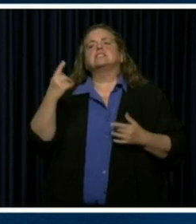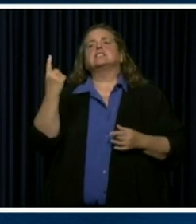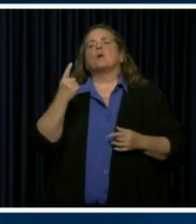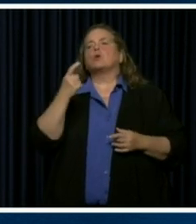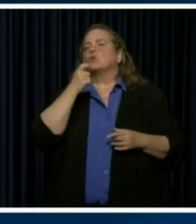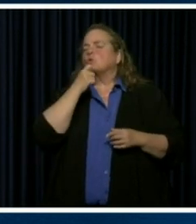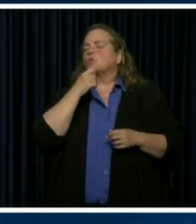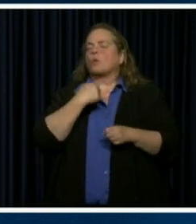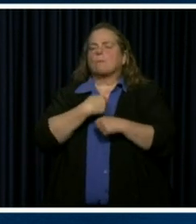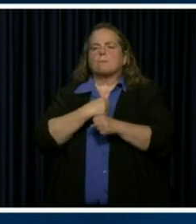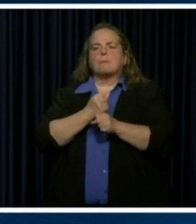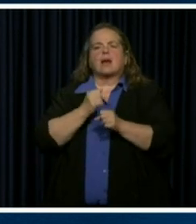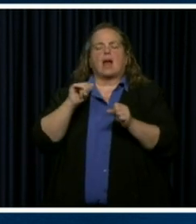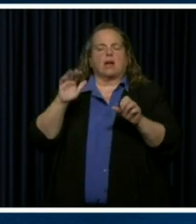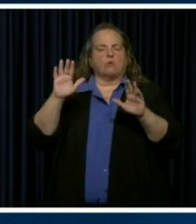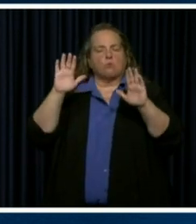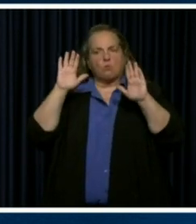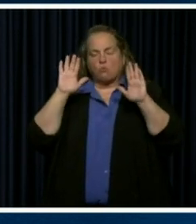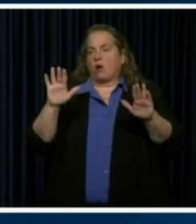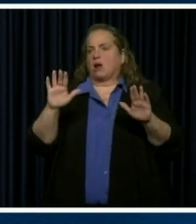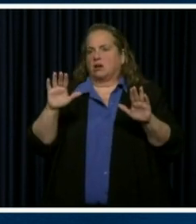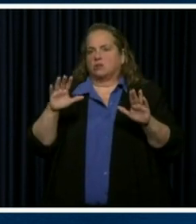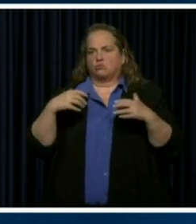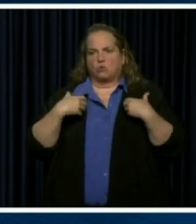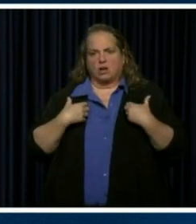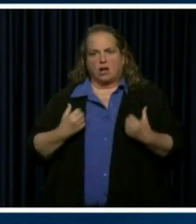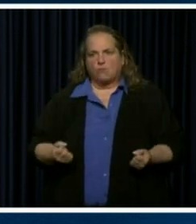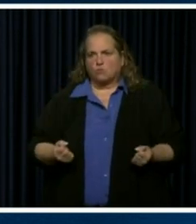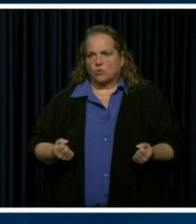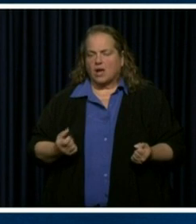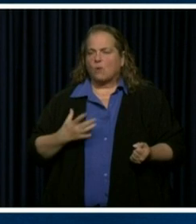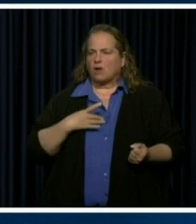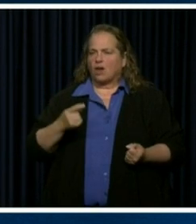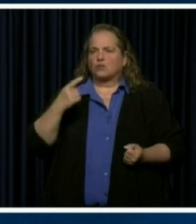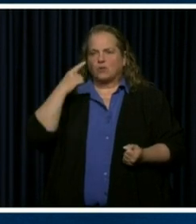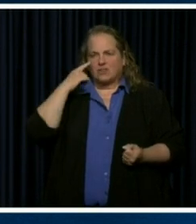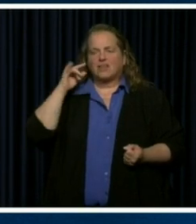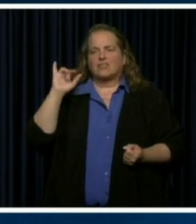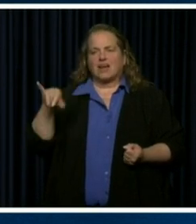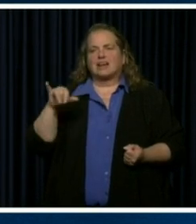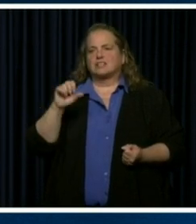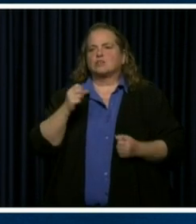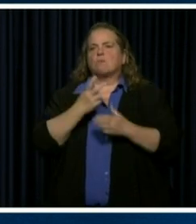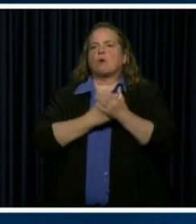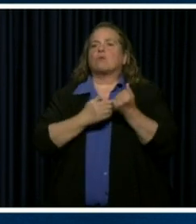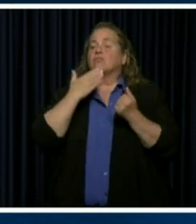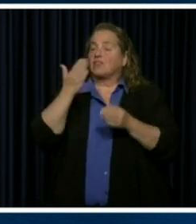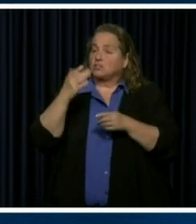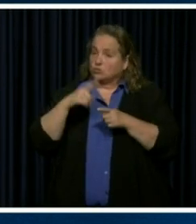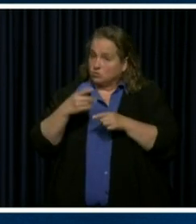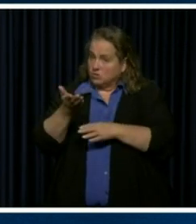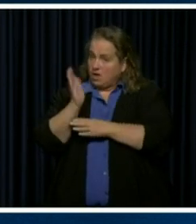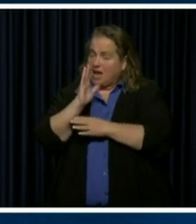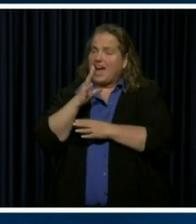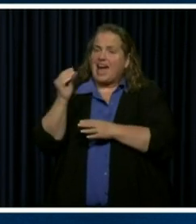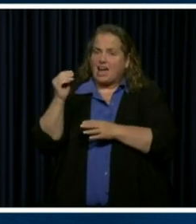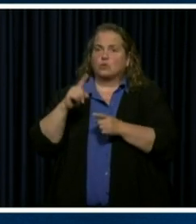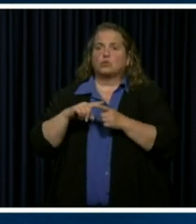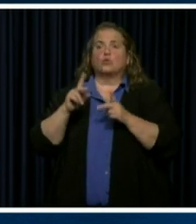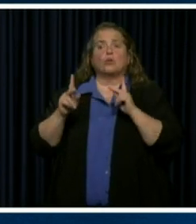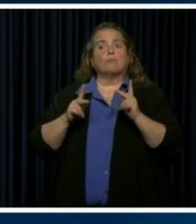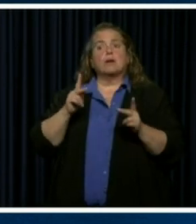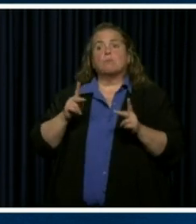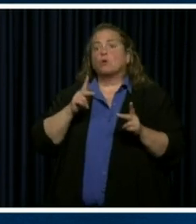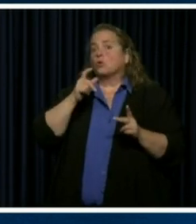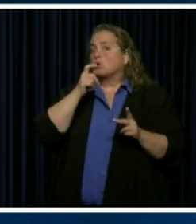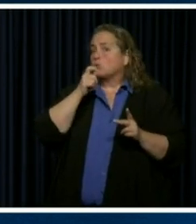what may even be a miraculous recovery. I'd like to think that is both thanks to God and those he imbues with